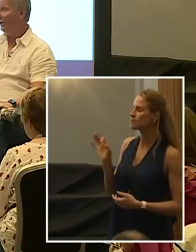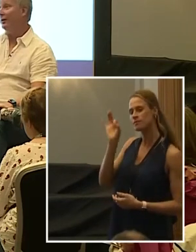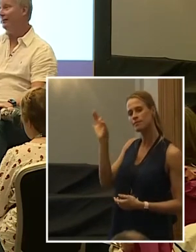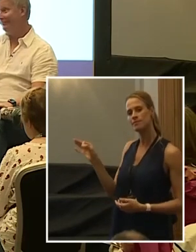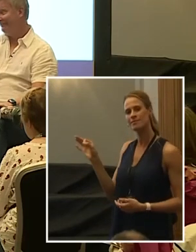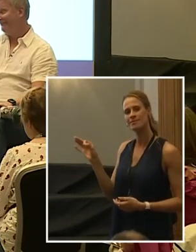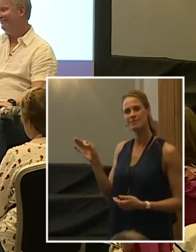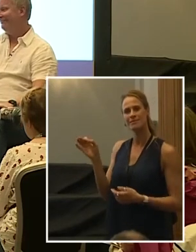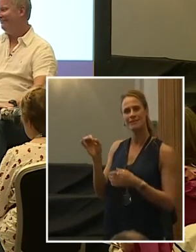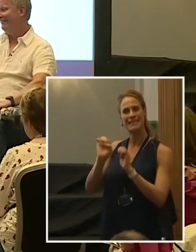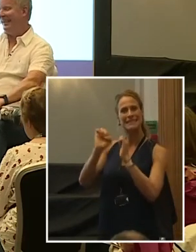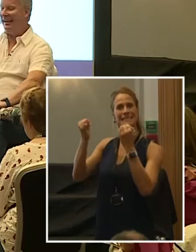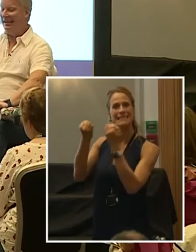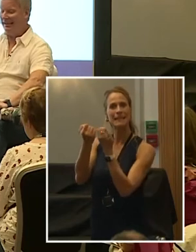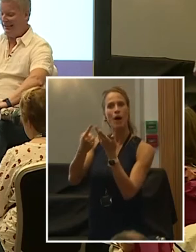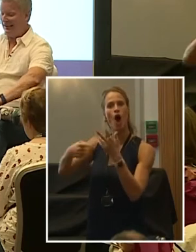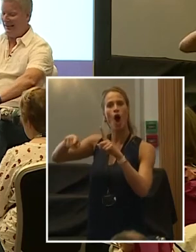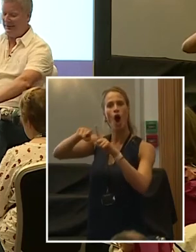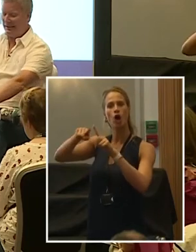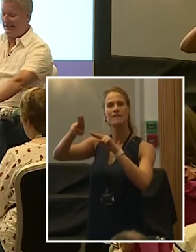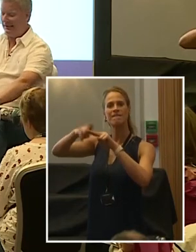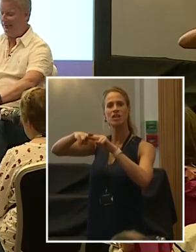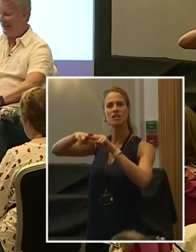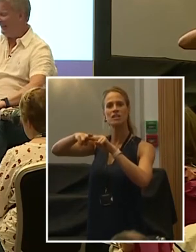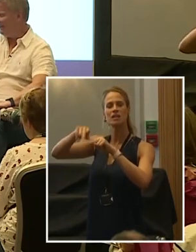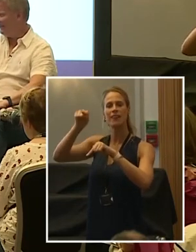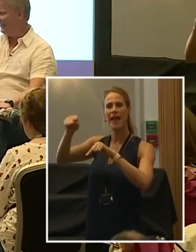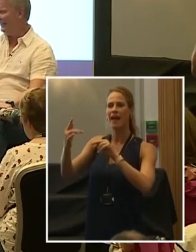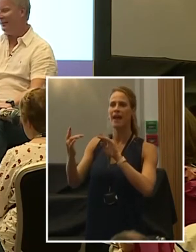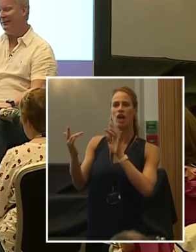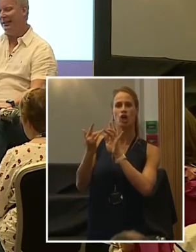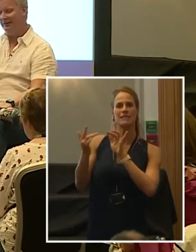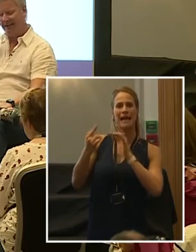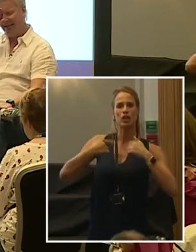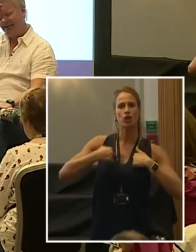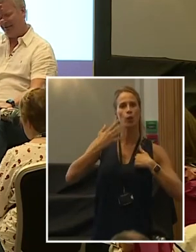regularly when you were lying with your head looking down at your iPad? I was getting text messages.